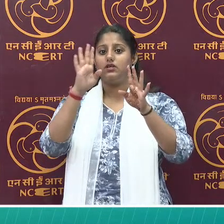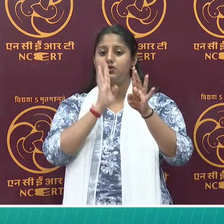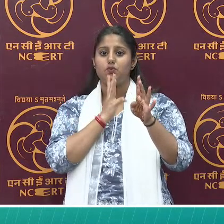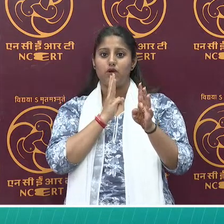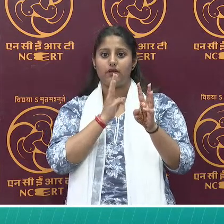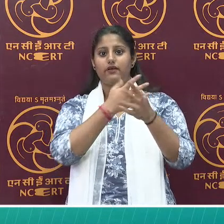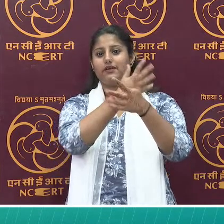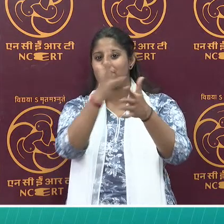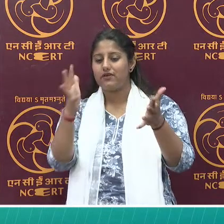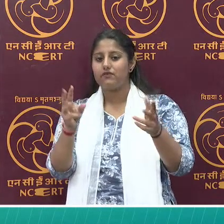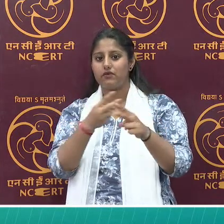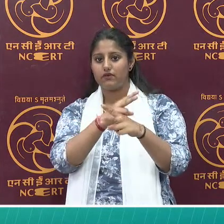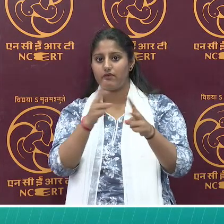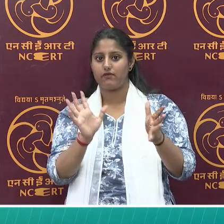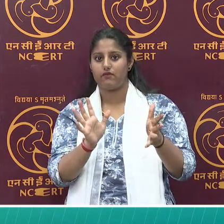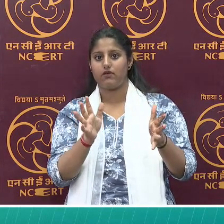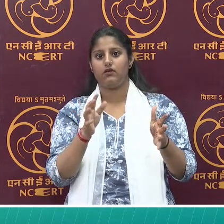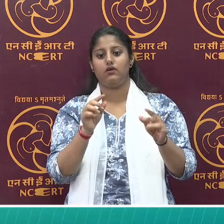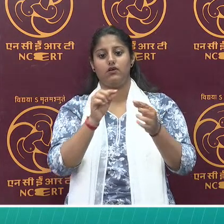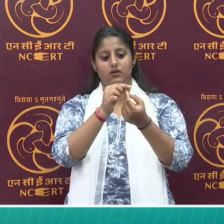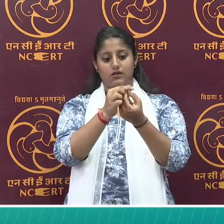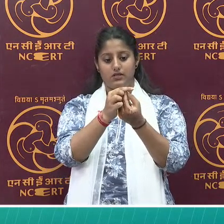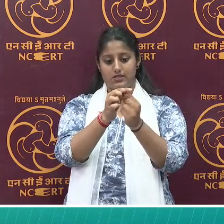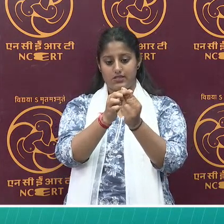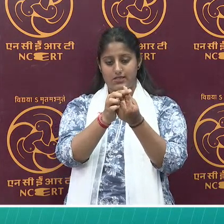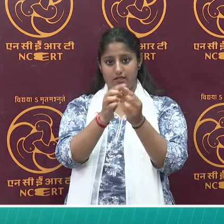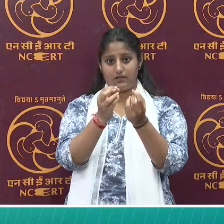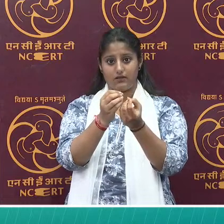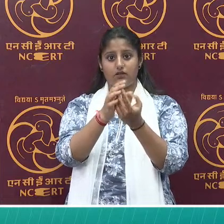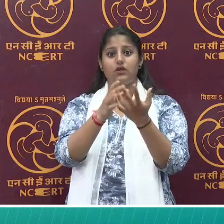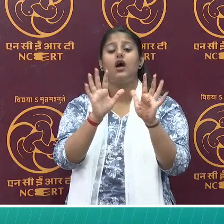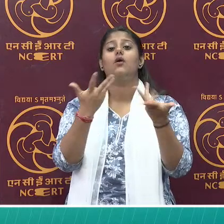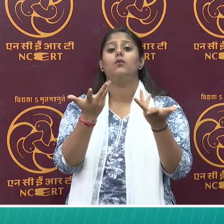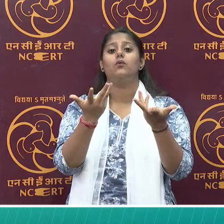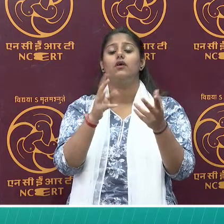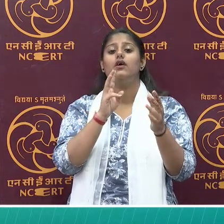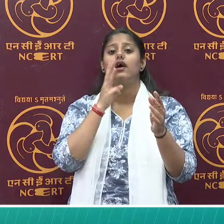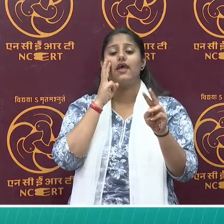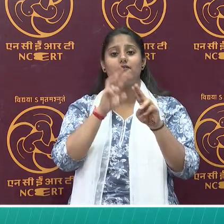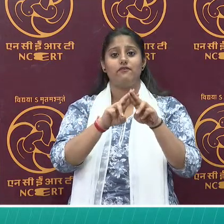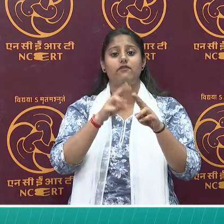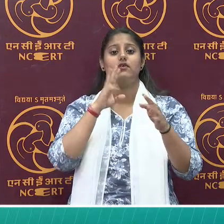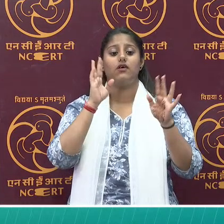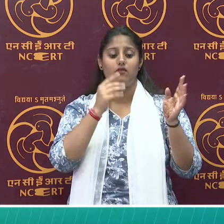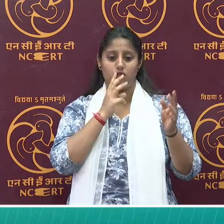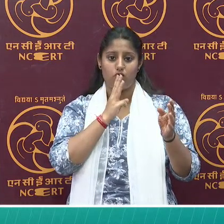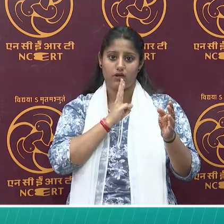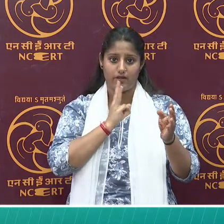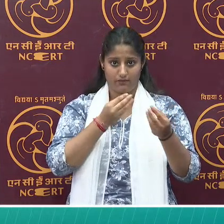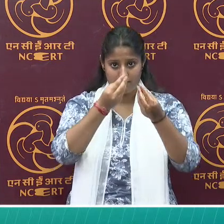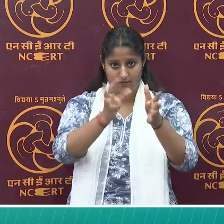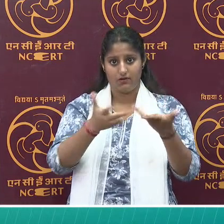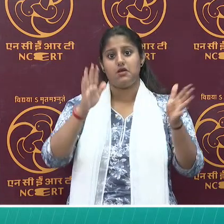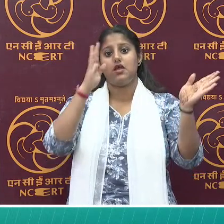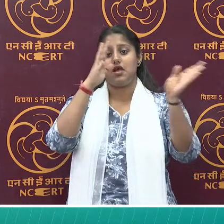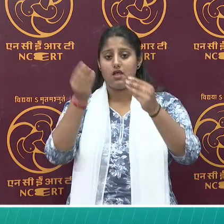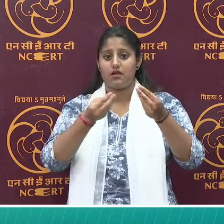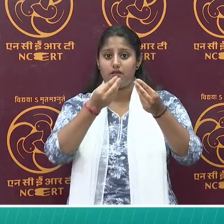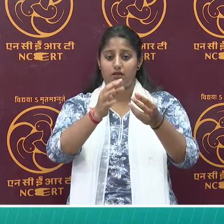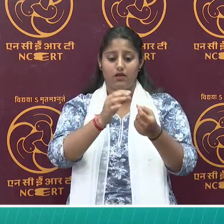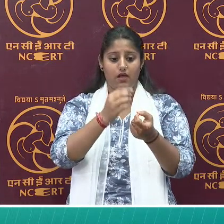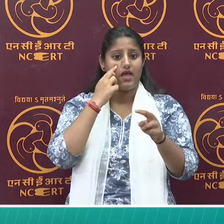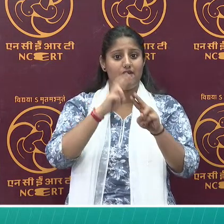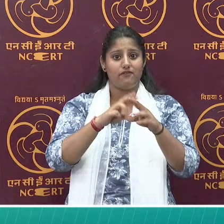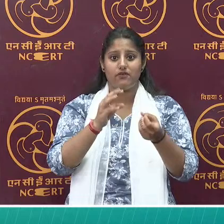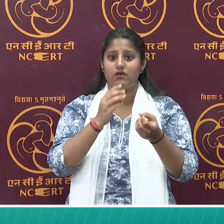germination. So, seed germinates when it gets water, when it gets air. So, if the soil is not prepared, see, if